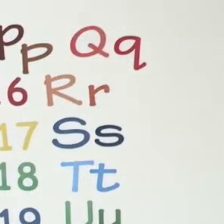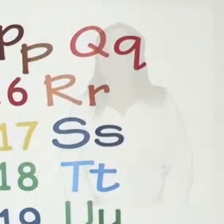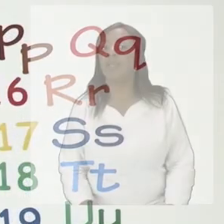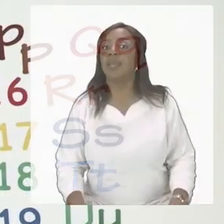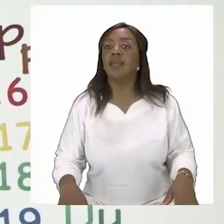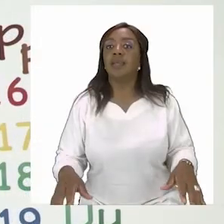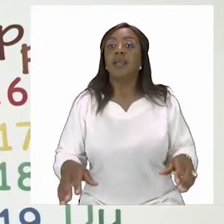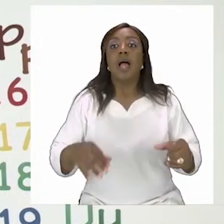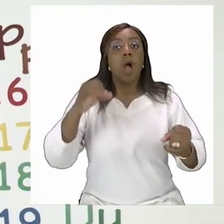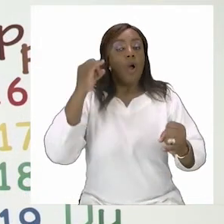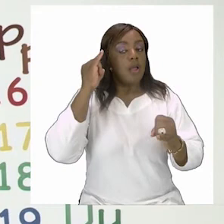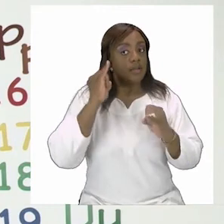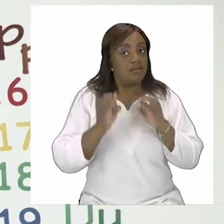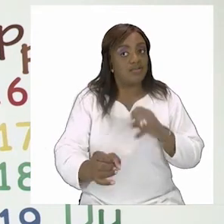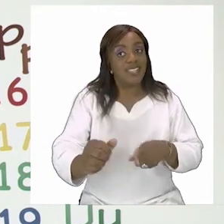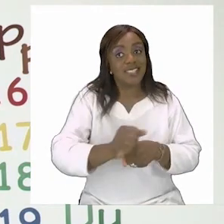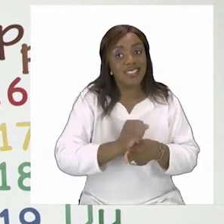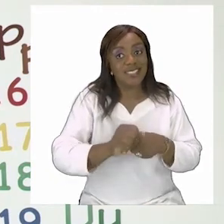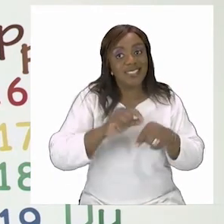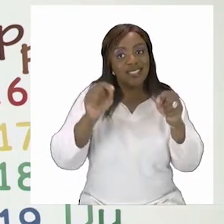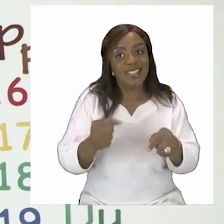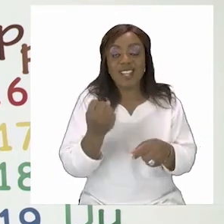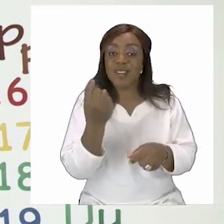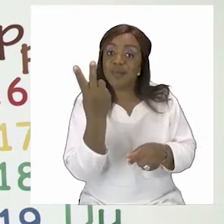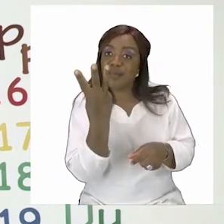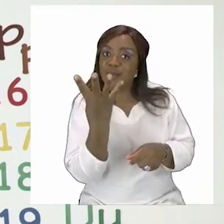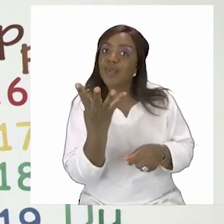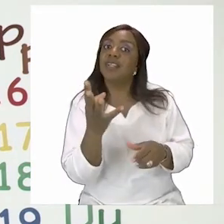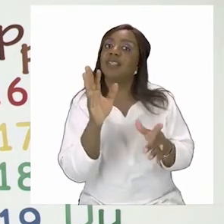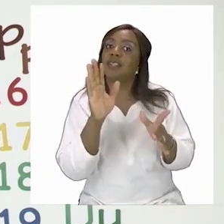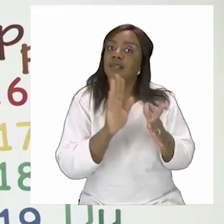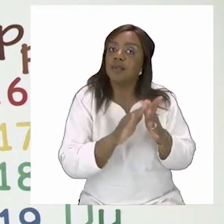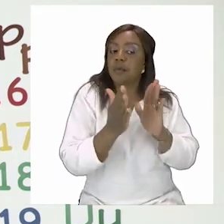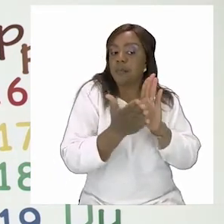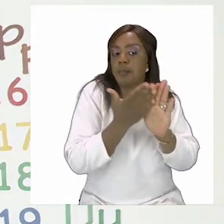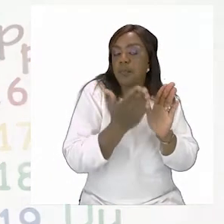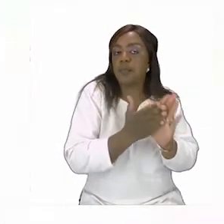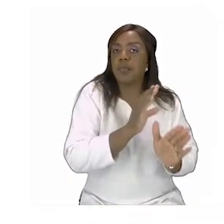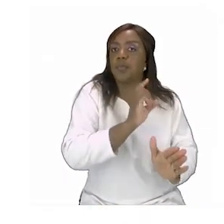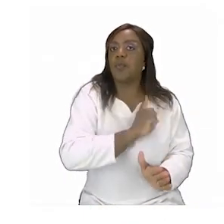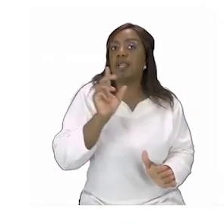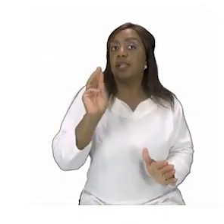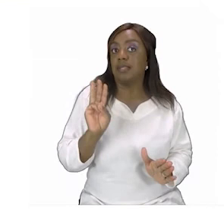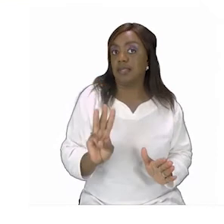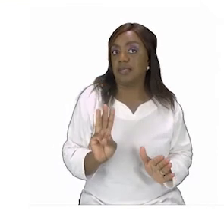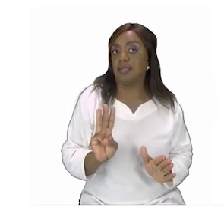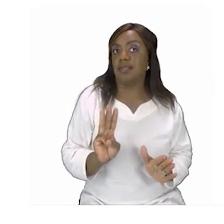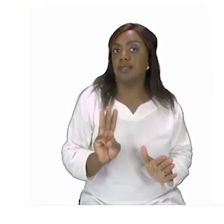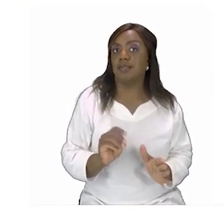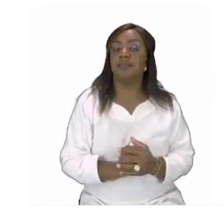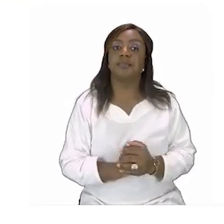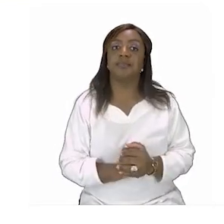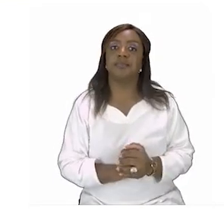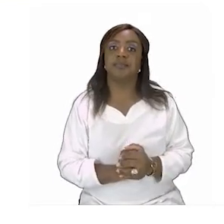Our last exercise for today will be found on page 13. On page